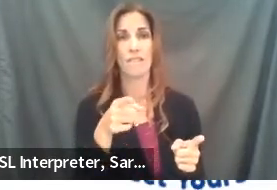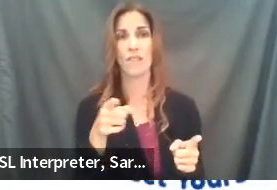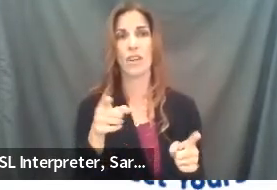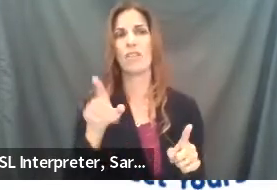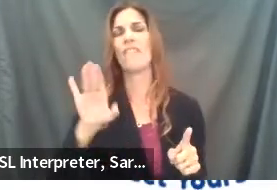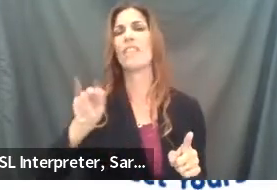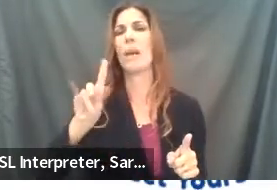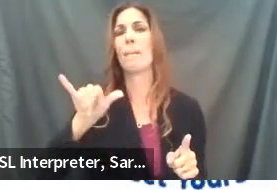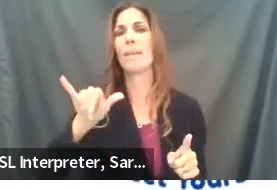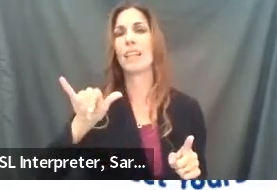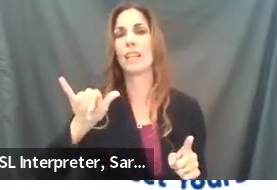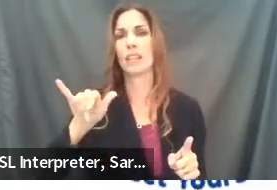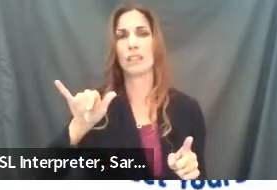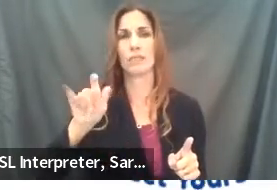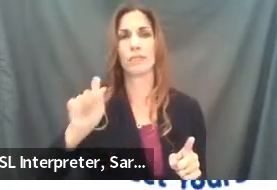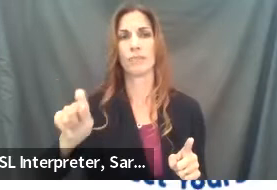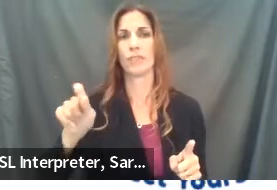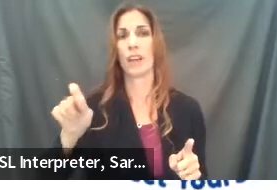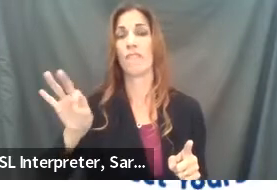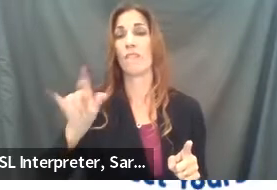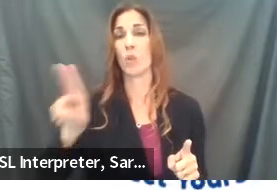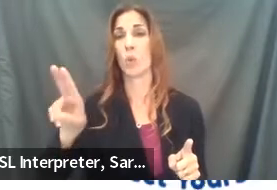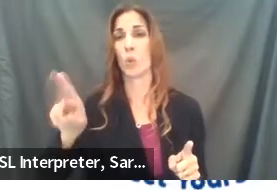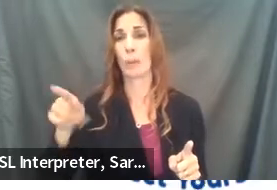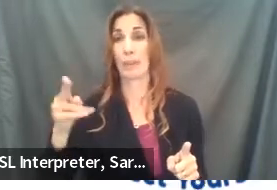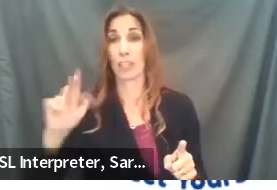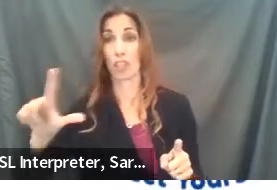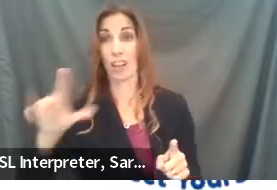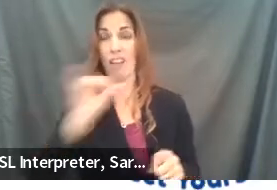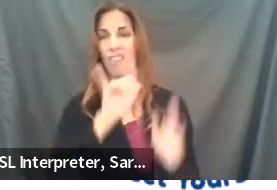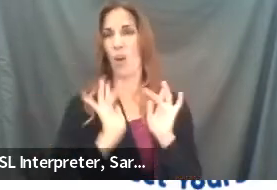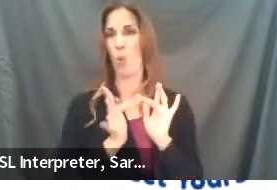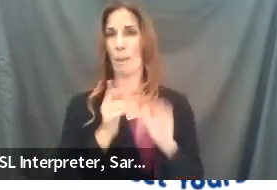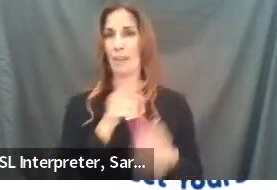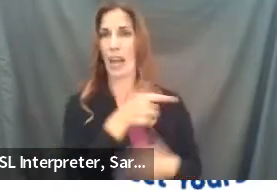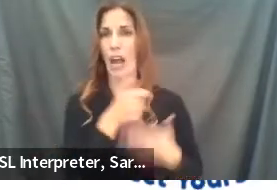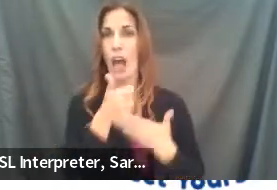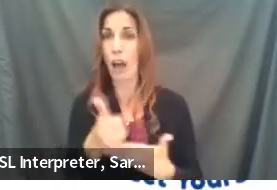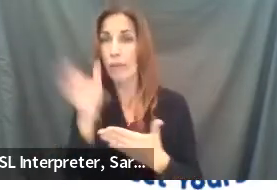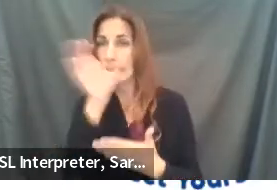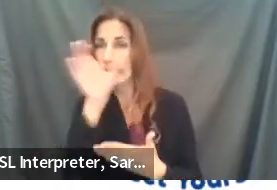flu PHL. And this website can help you find